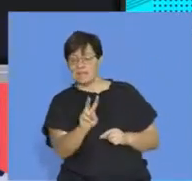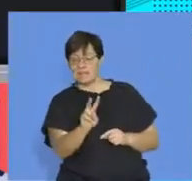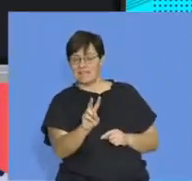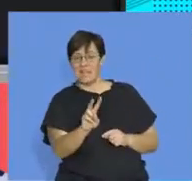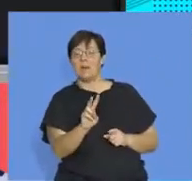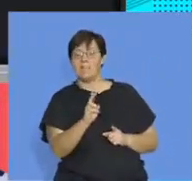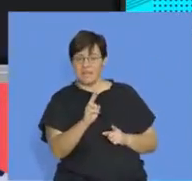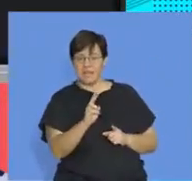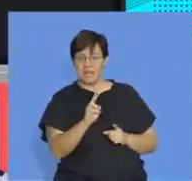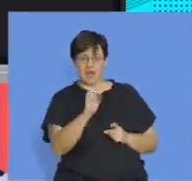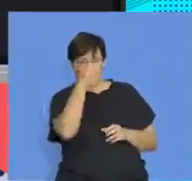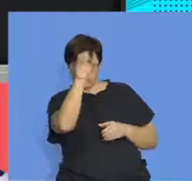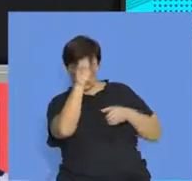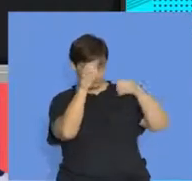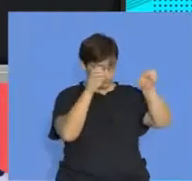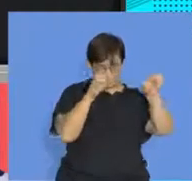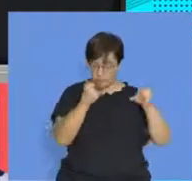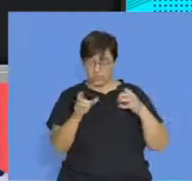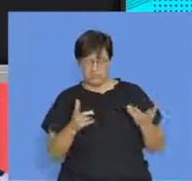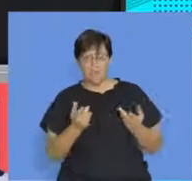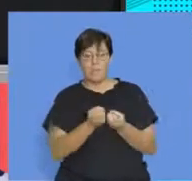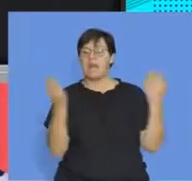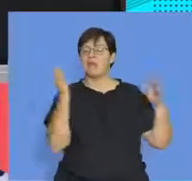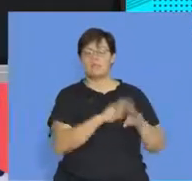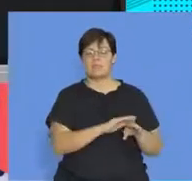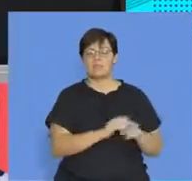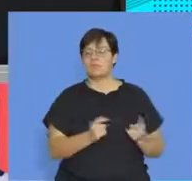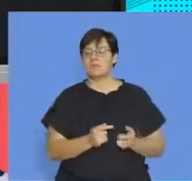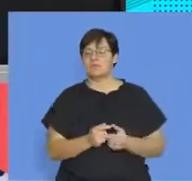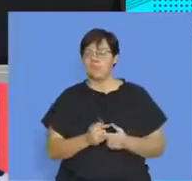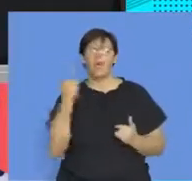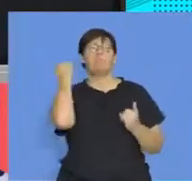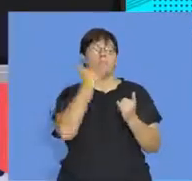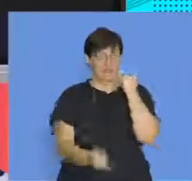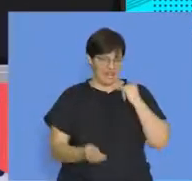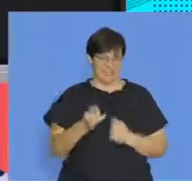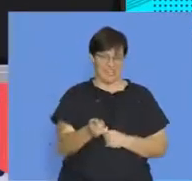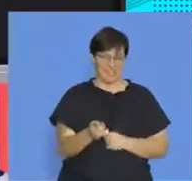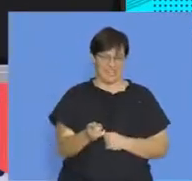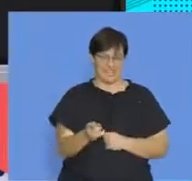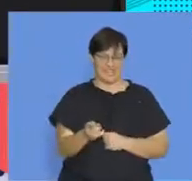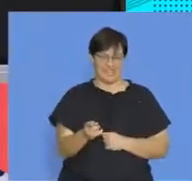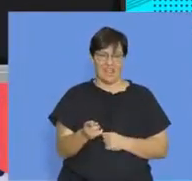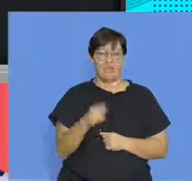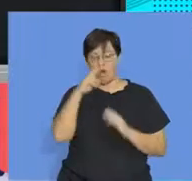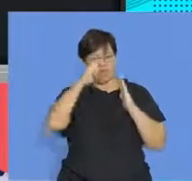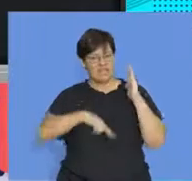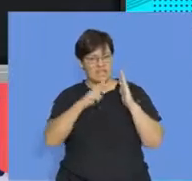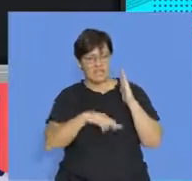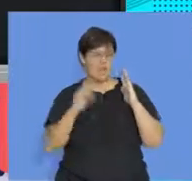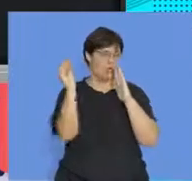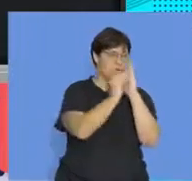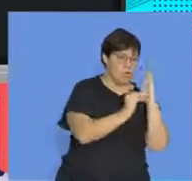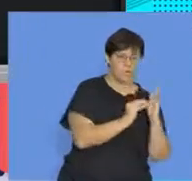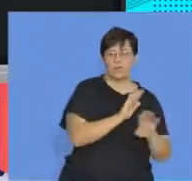guys, did you see how I broke this down? Because often what happens, you make a mistake where